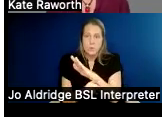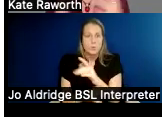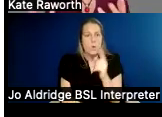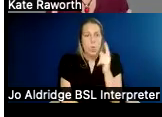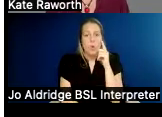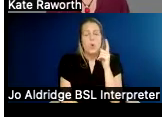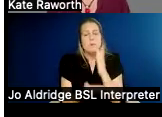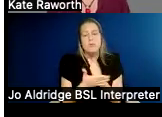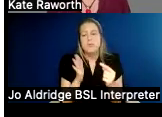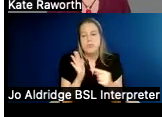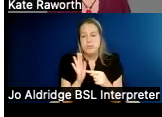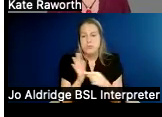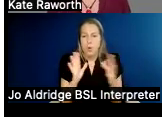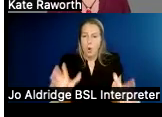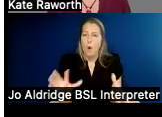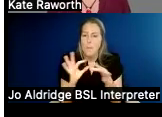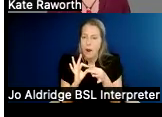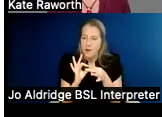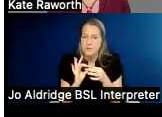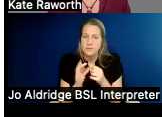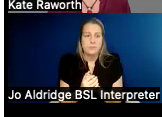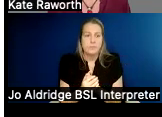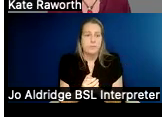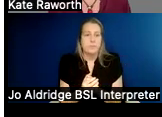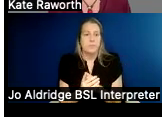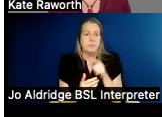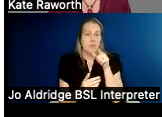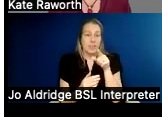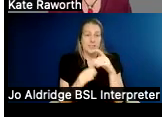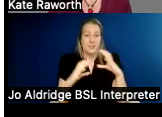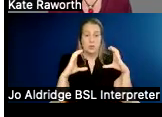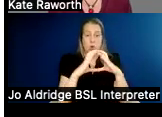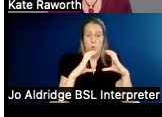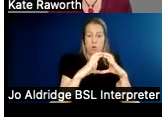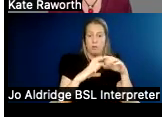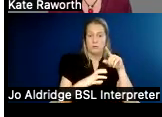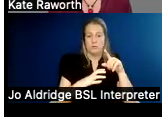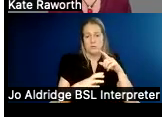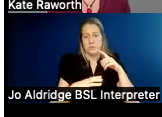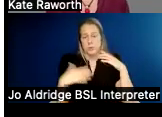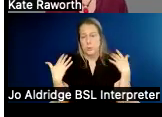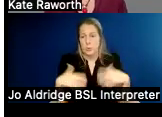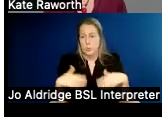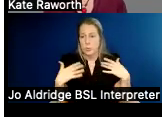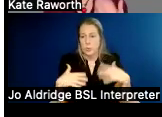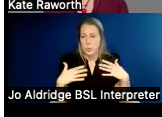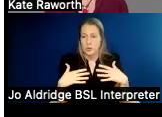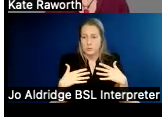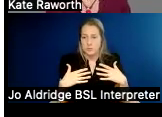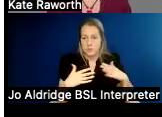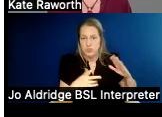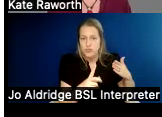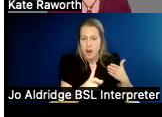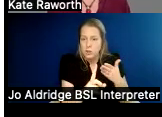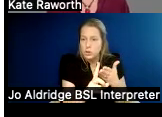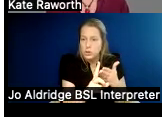had much more traction and resonance in the world than I could have possibly imagined. And so it led me 5 years later